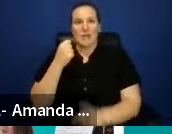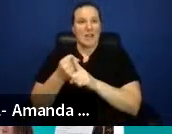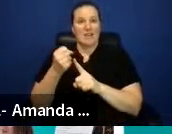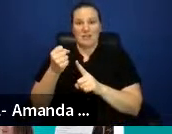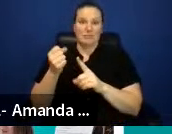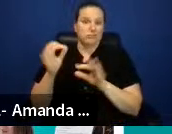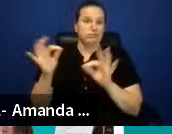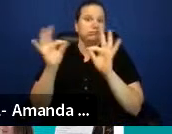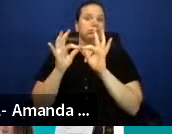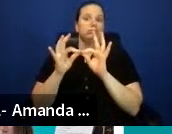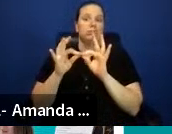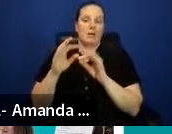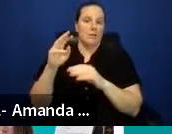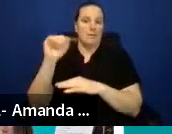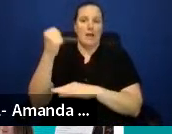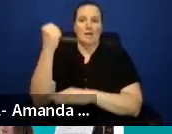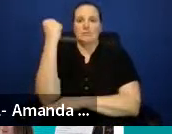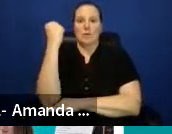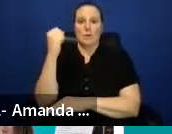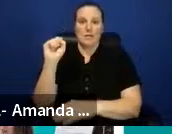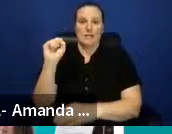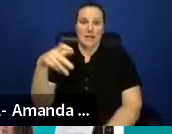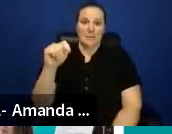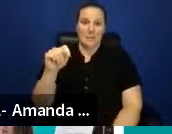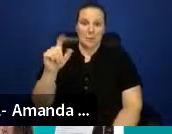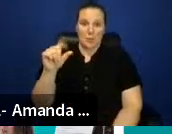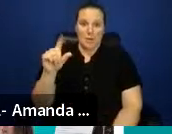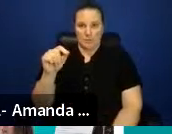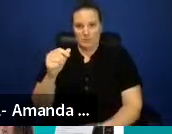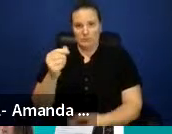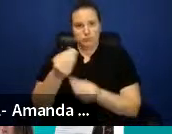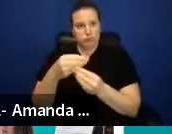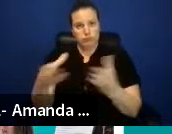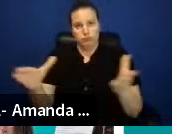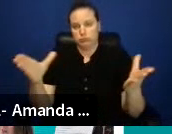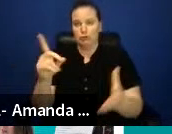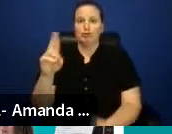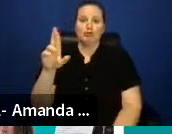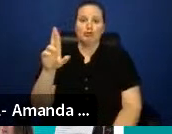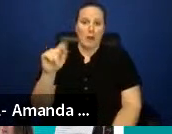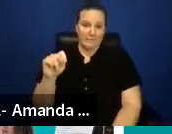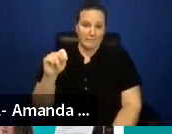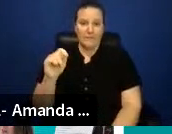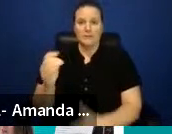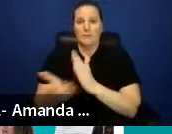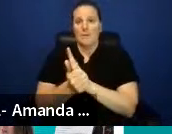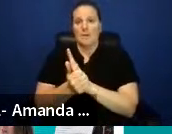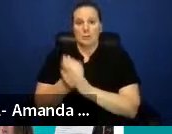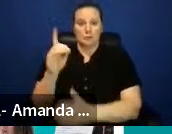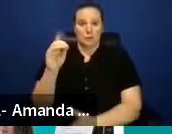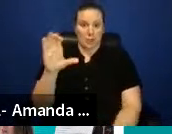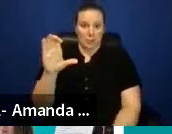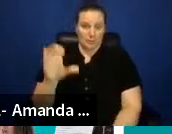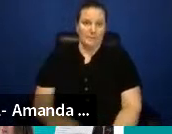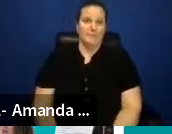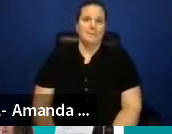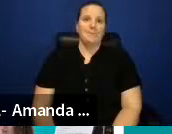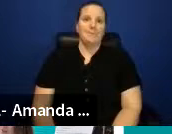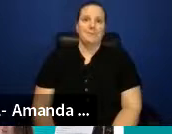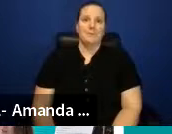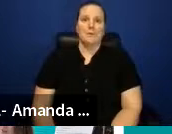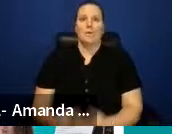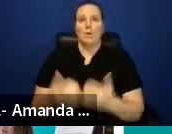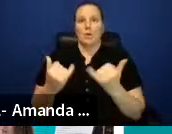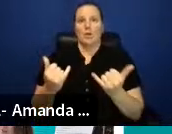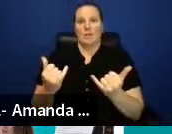milestone. On September 20th, we released our draft supplemental document, and it is currently